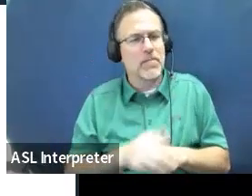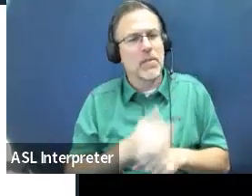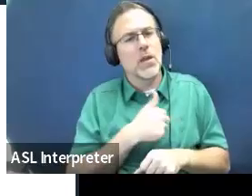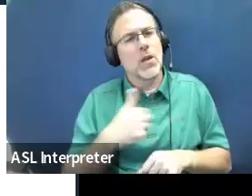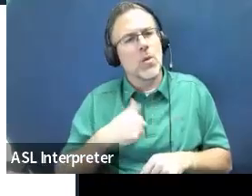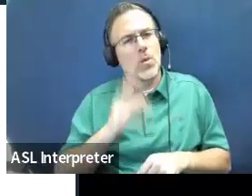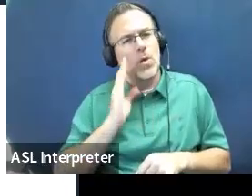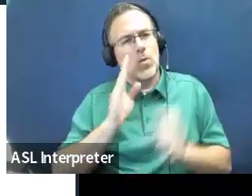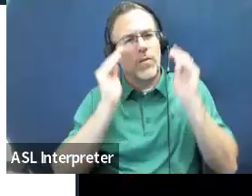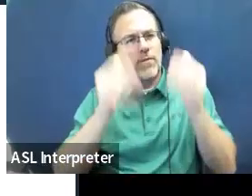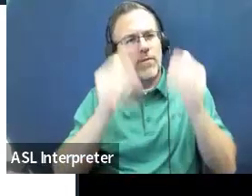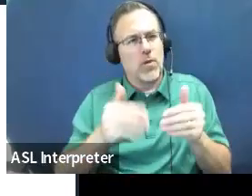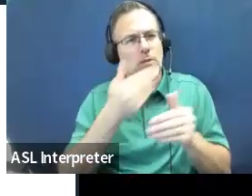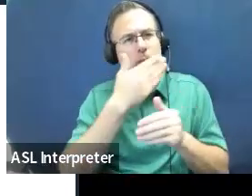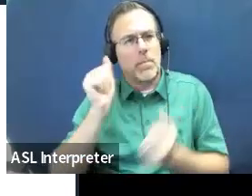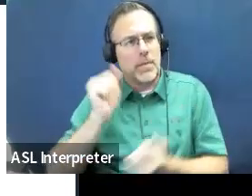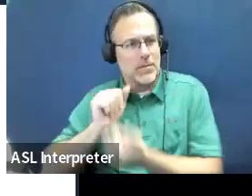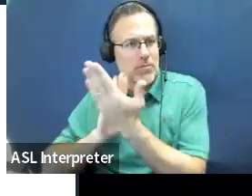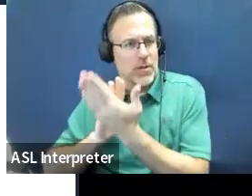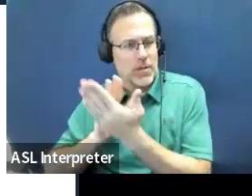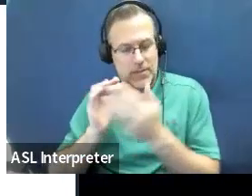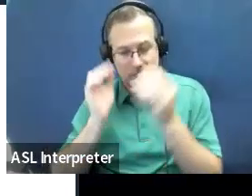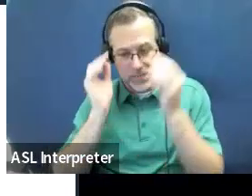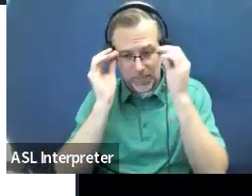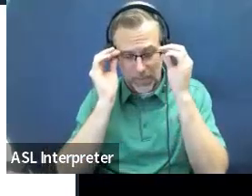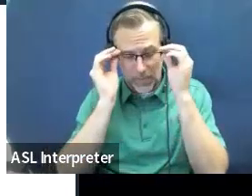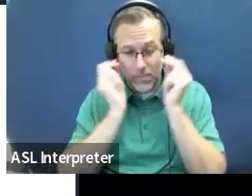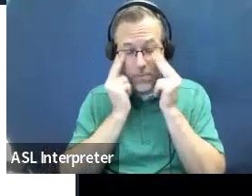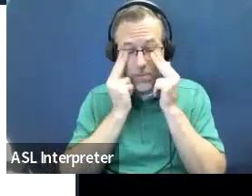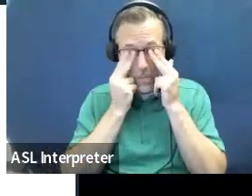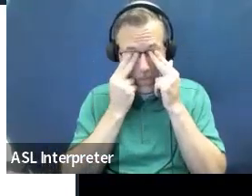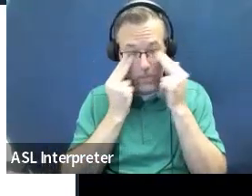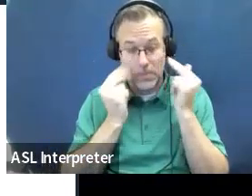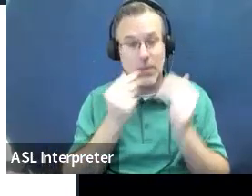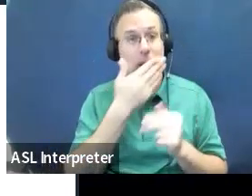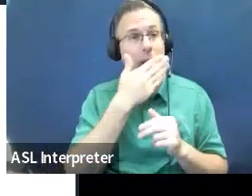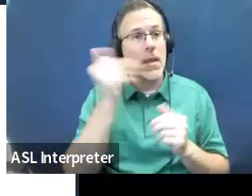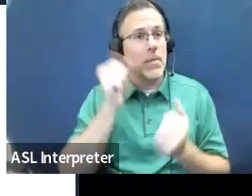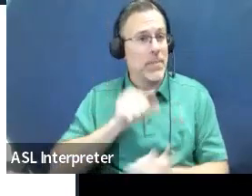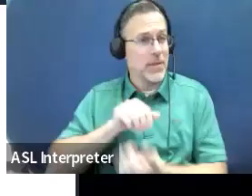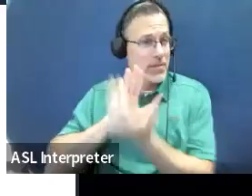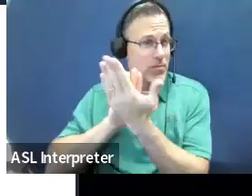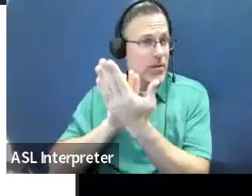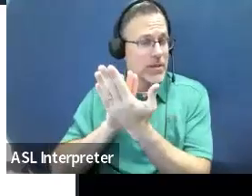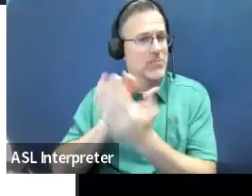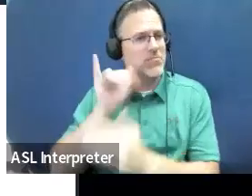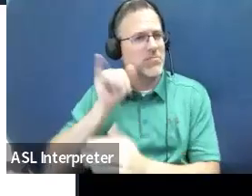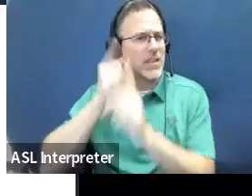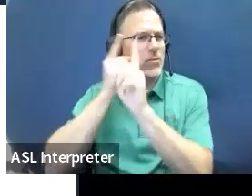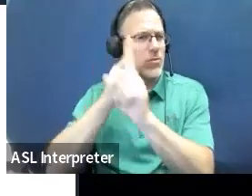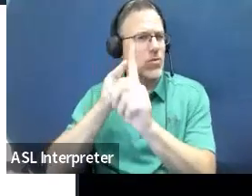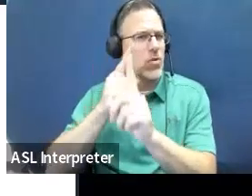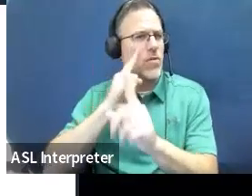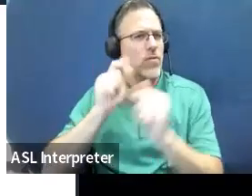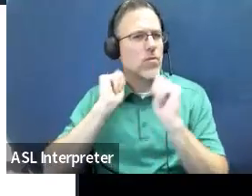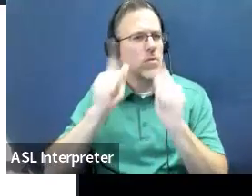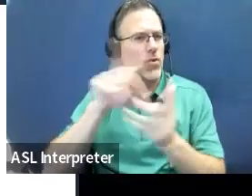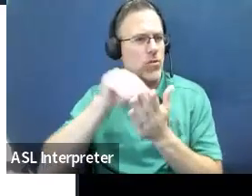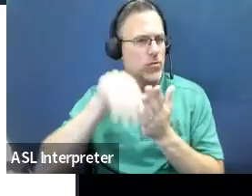focus on best practice because really that best practice piece is what we want for all students. And we hope